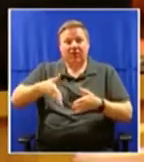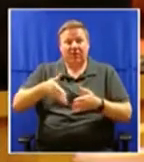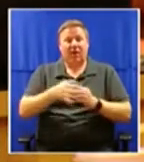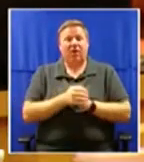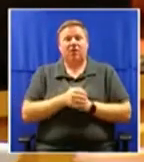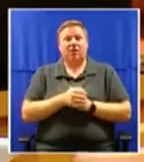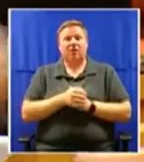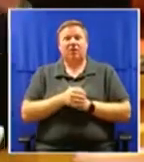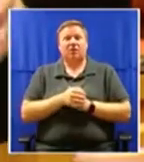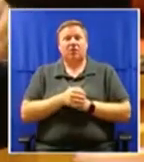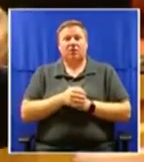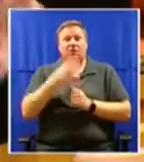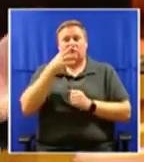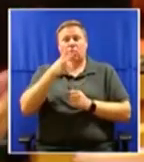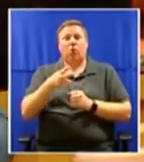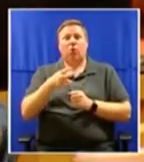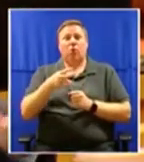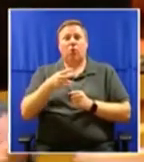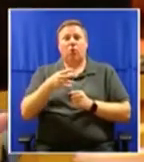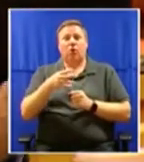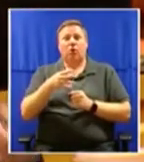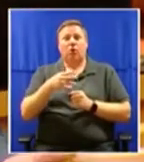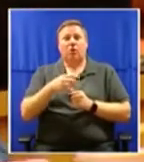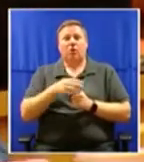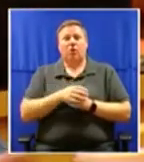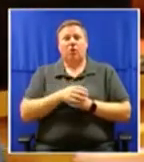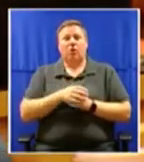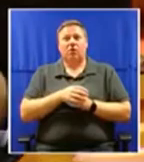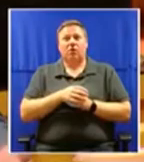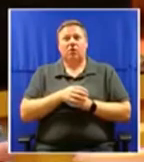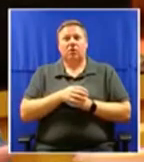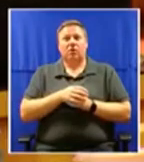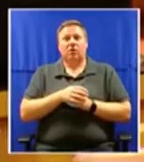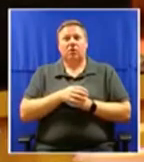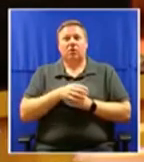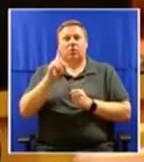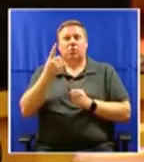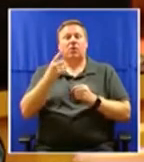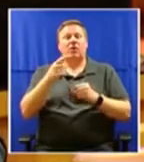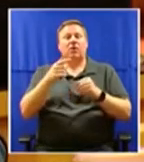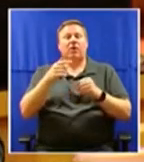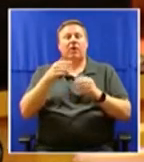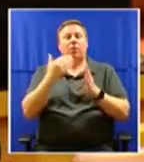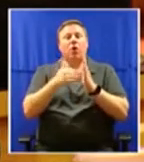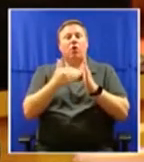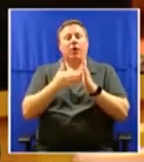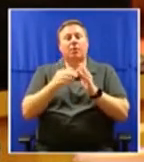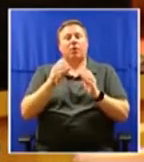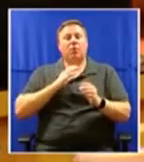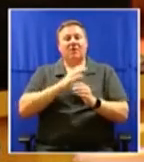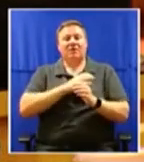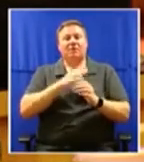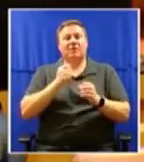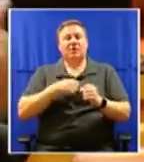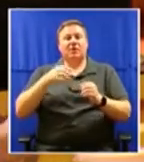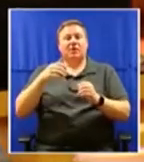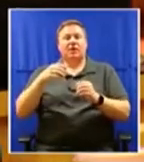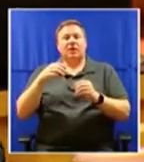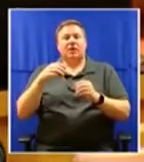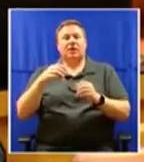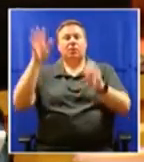We saw that breach that took place with bombing that took place on one of our programming committee meetings. And this is part of